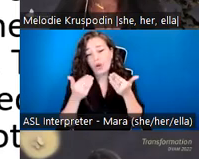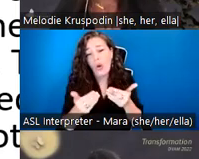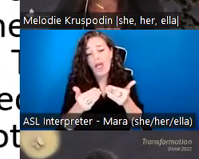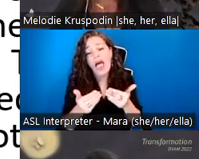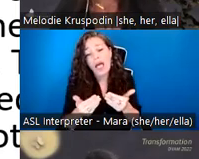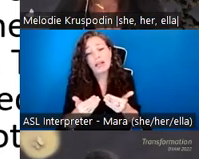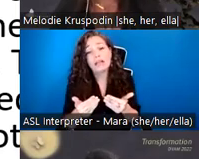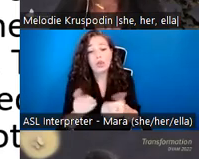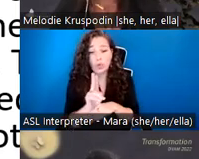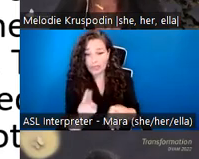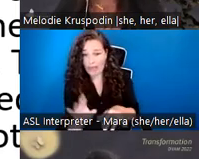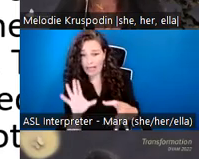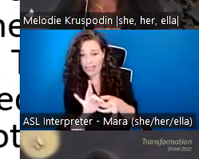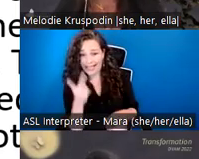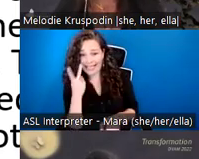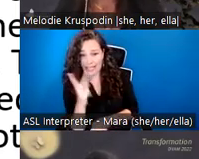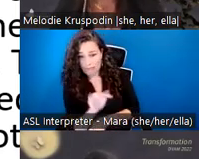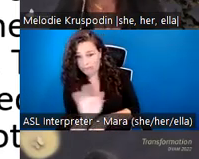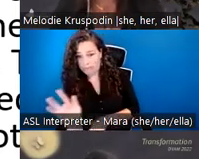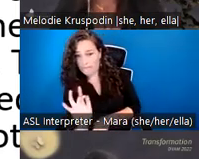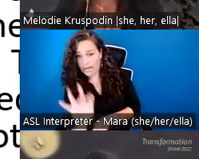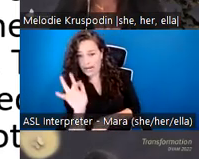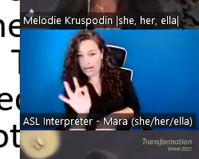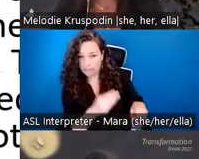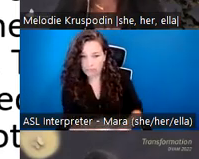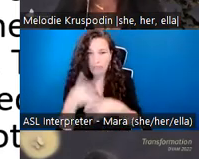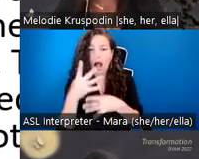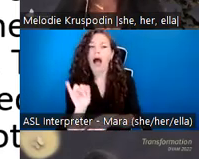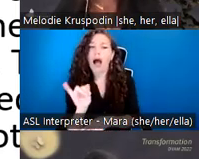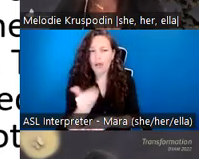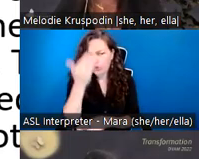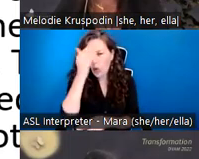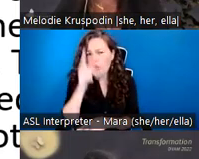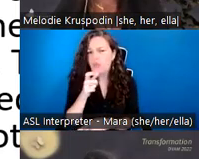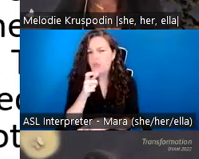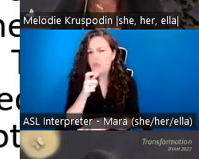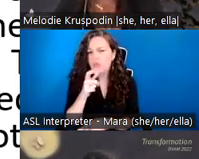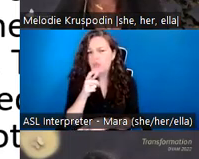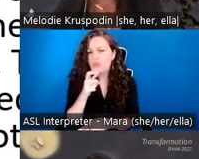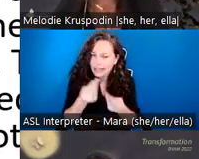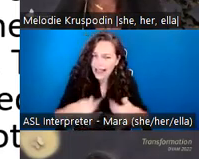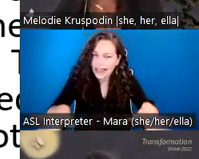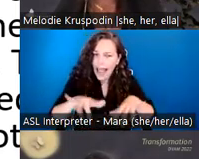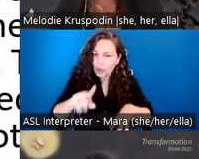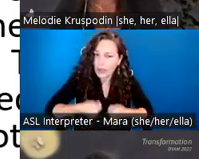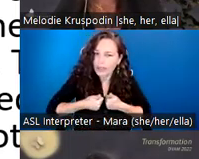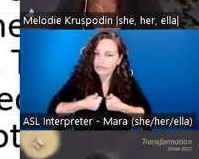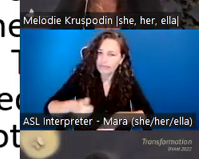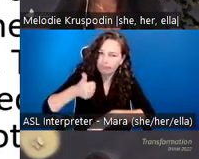and use that link in order to find out whose land you're on, if that's something that you need to